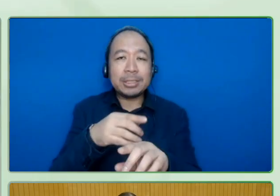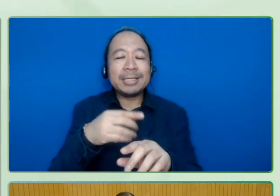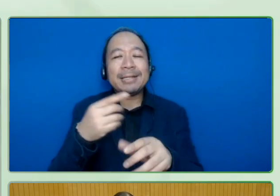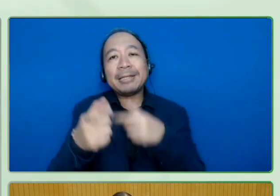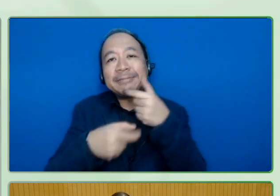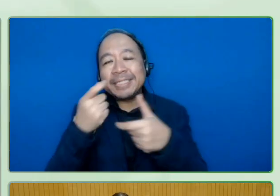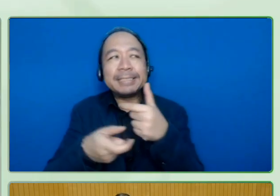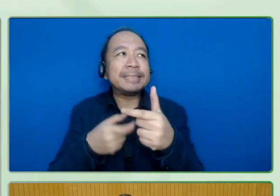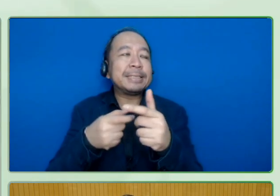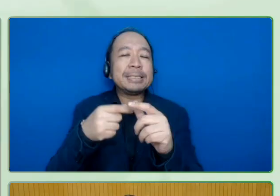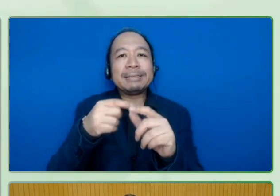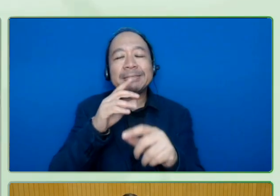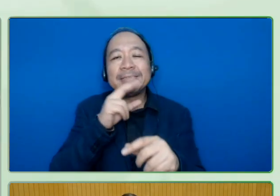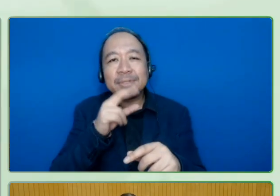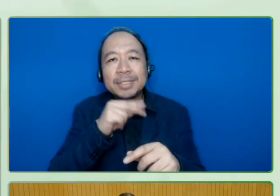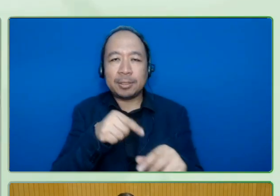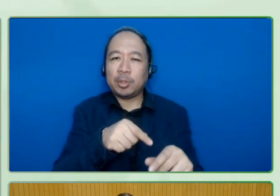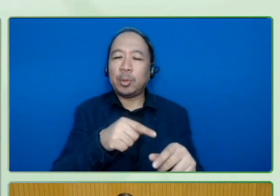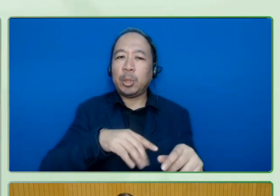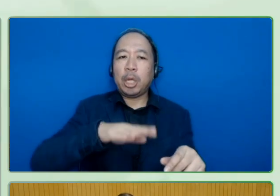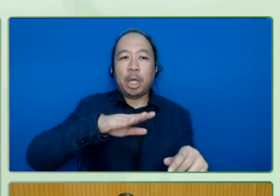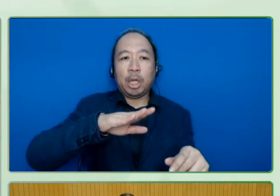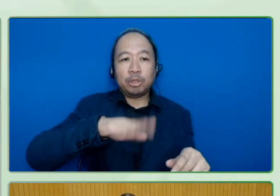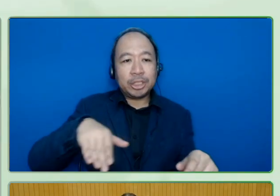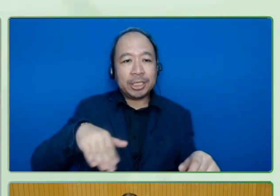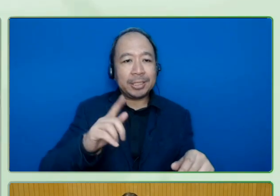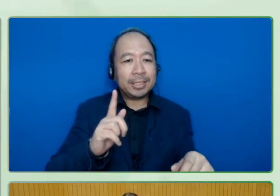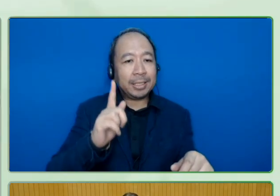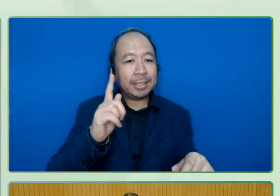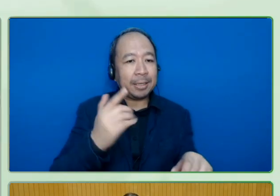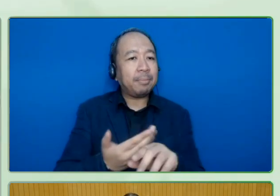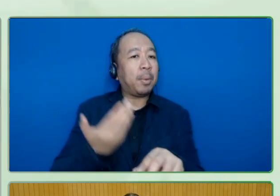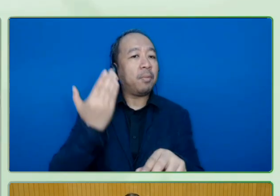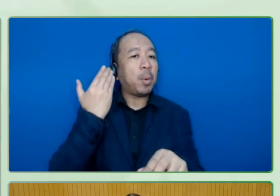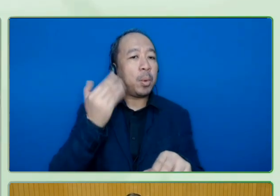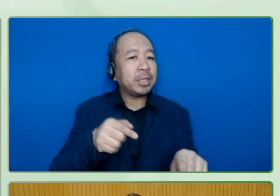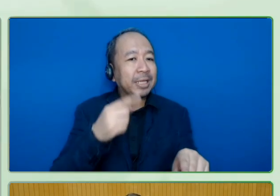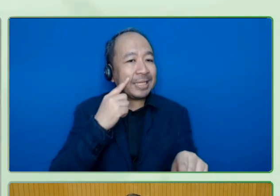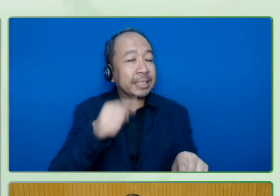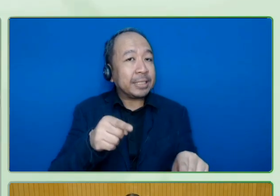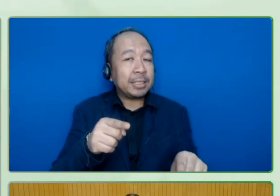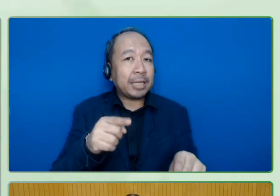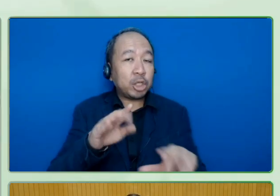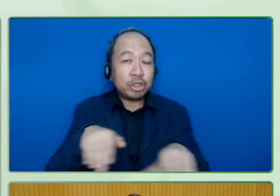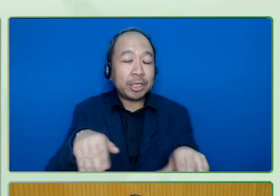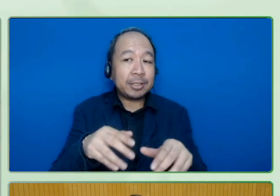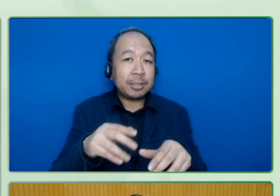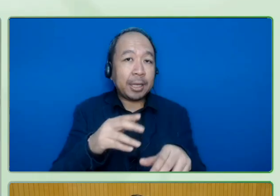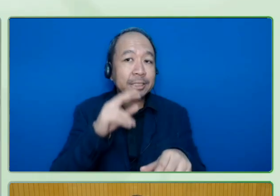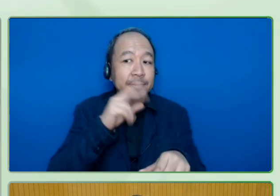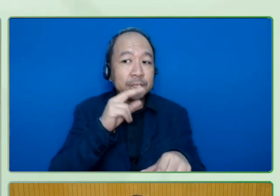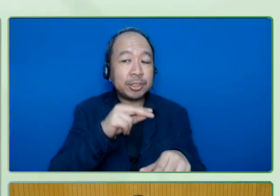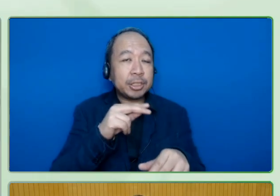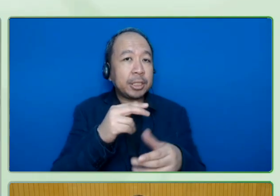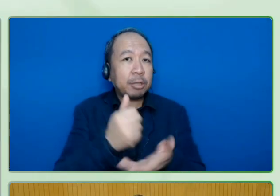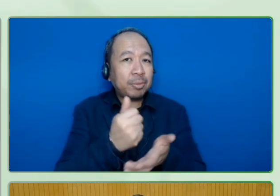often, starting from my Tara, children often with the speech impairment, they have a lack of confidence, you